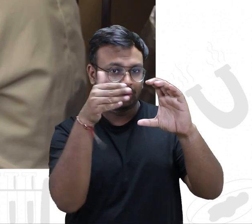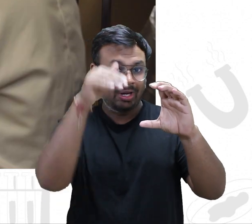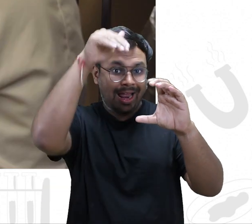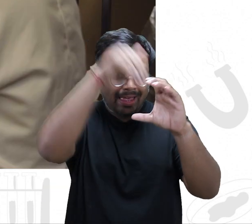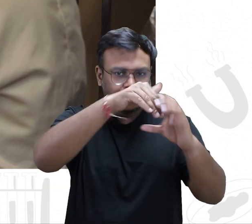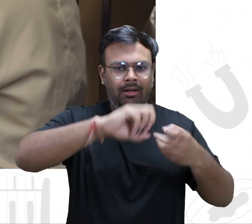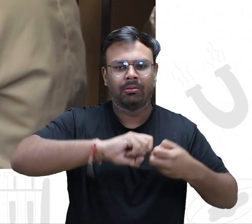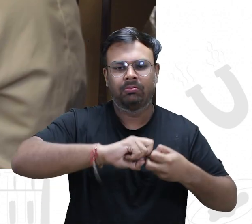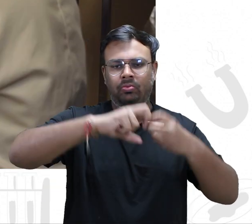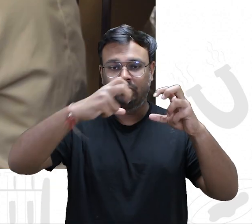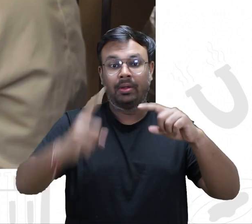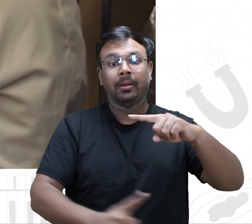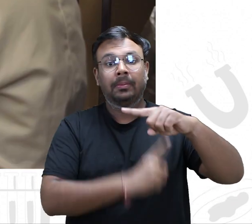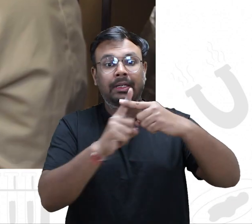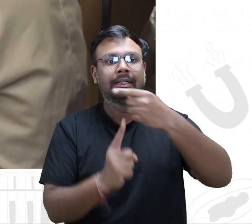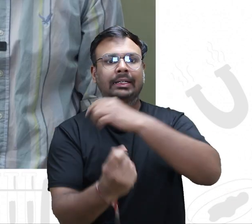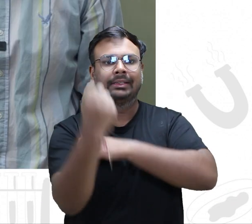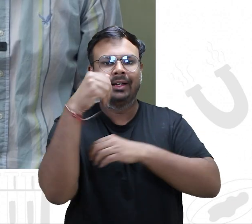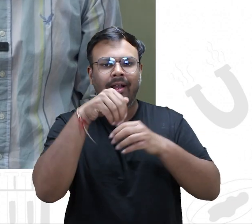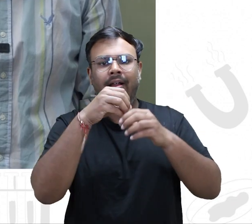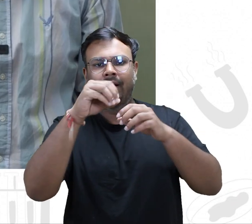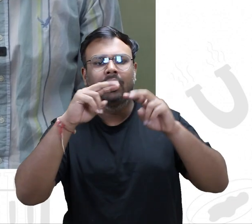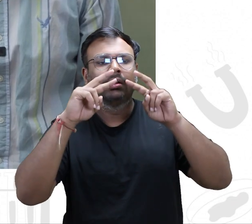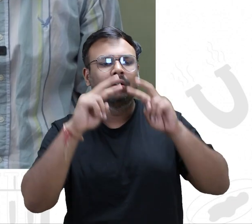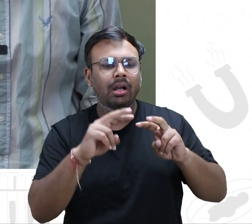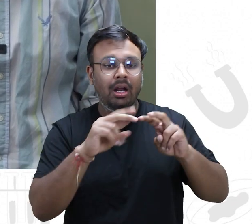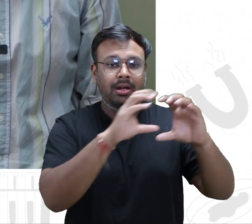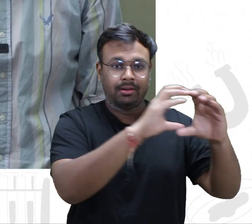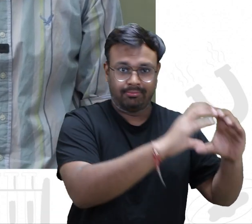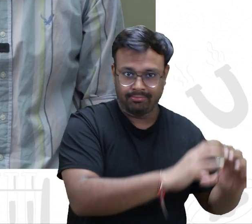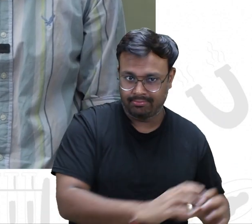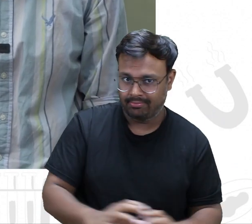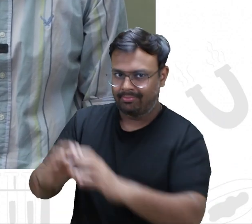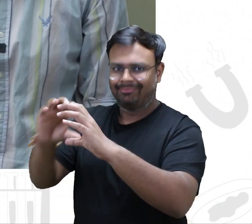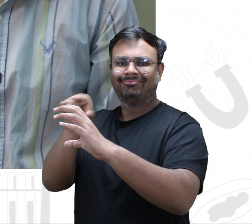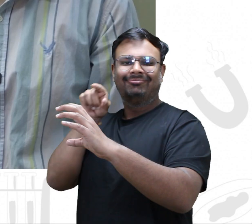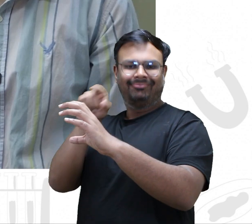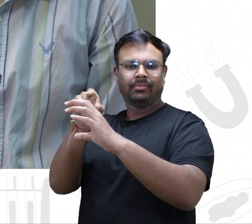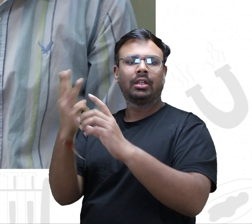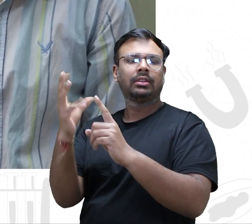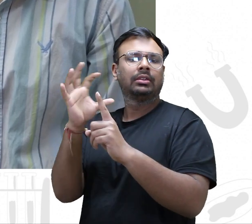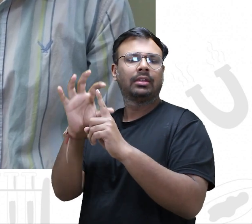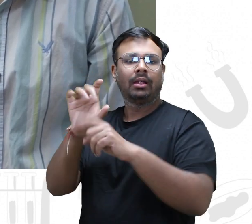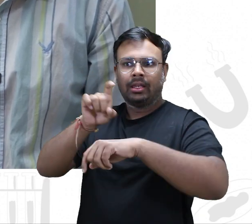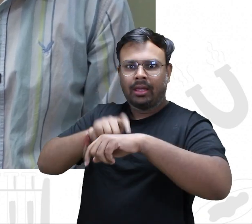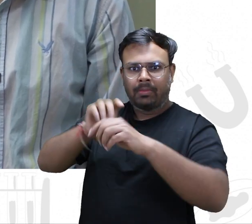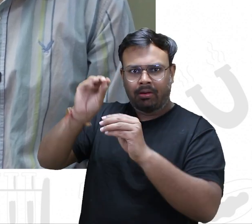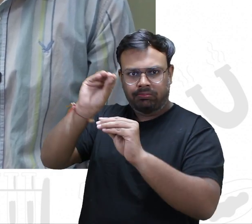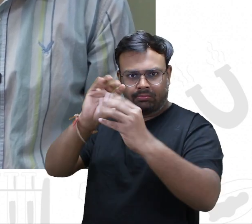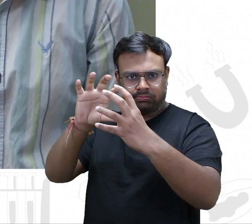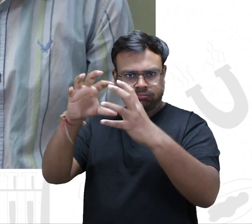with proteomic and metabolic analysis. Cells in the embryo are organized in 3D space and time. The position of the cells in